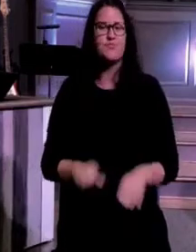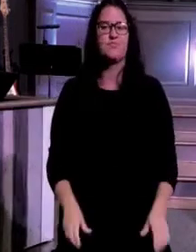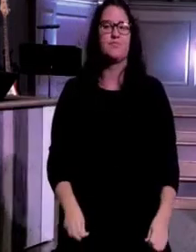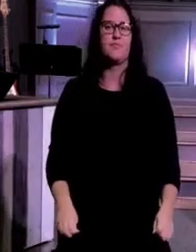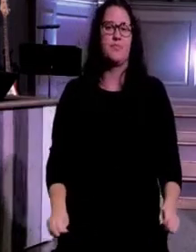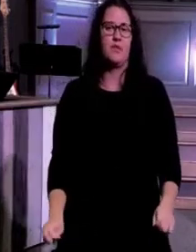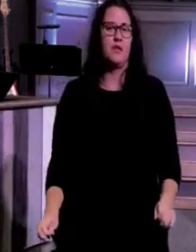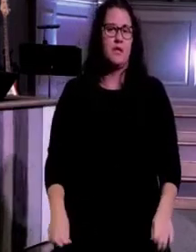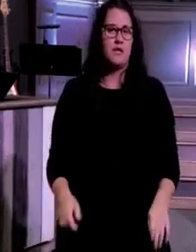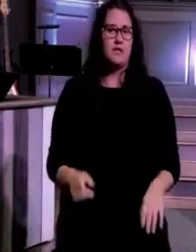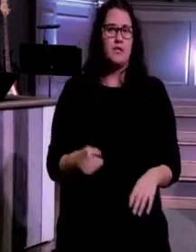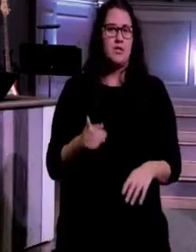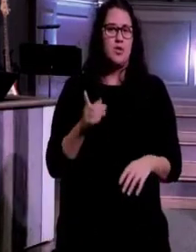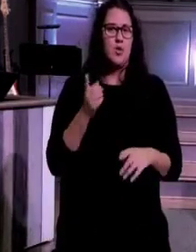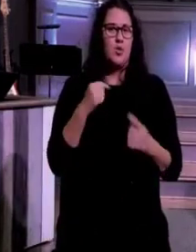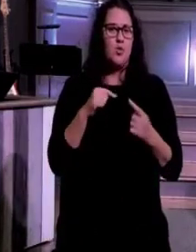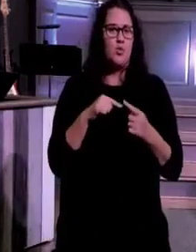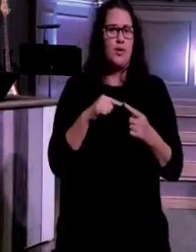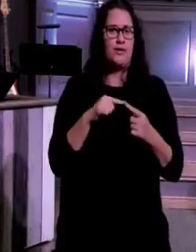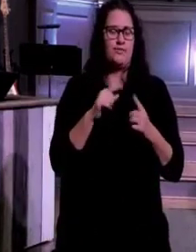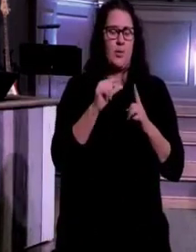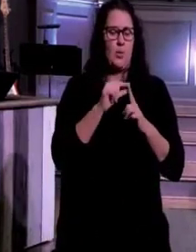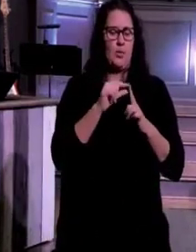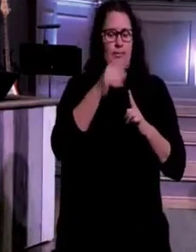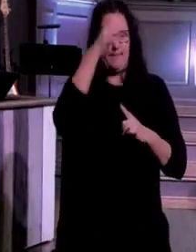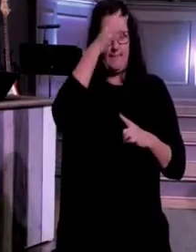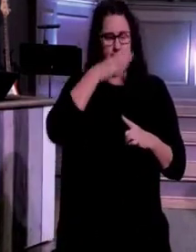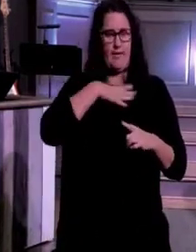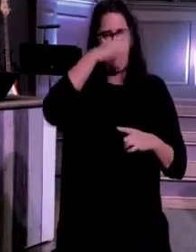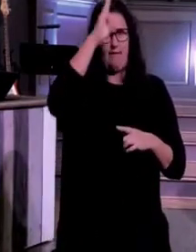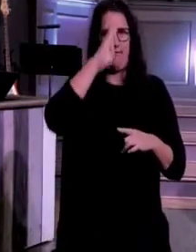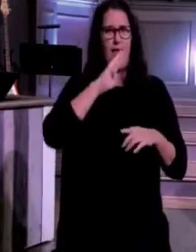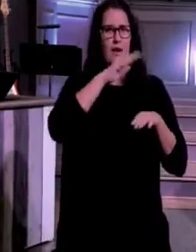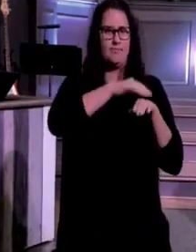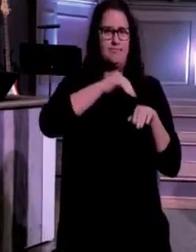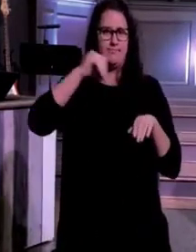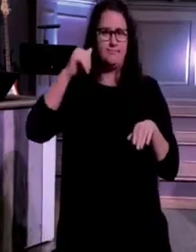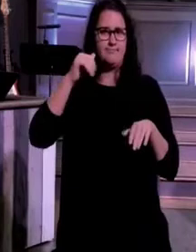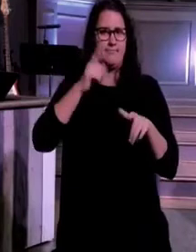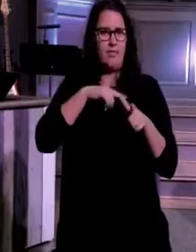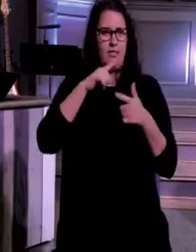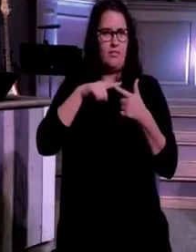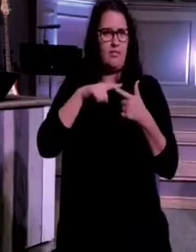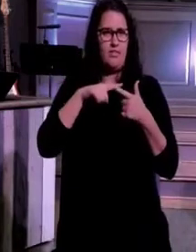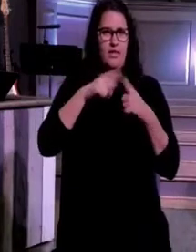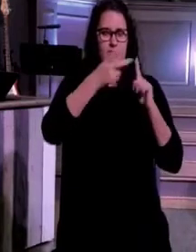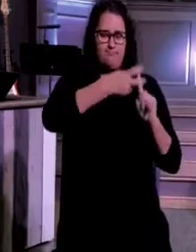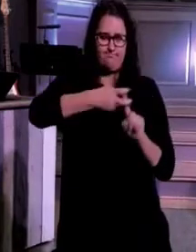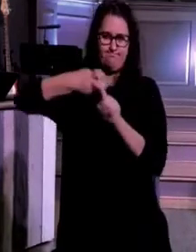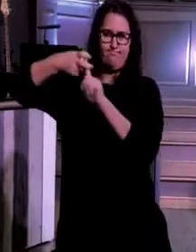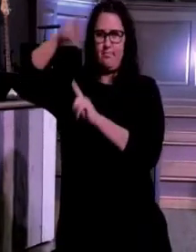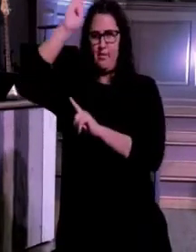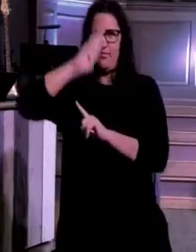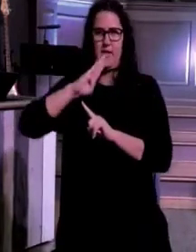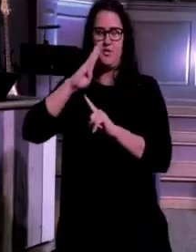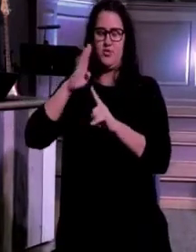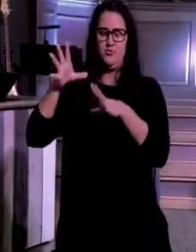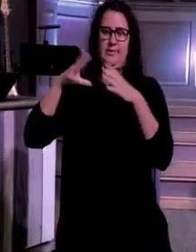to where when a man of God has been summoned by God and saddled by God to carry the